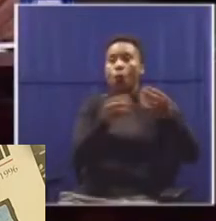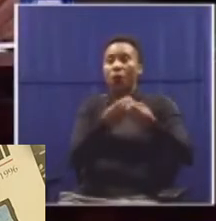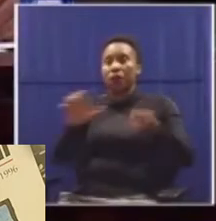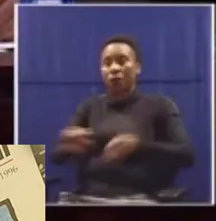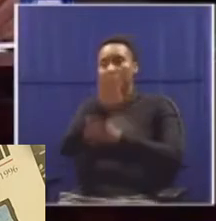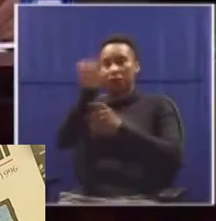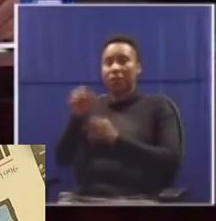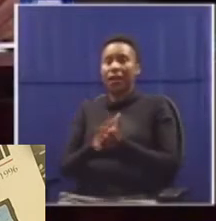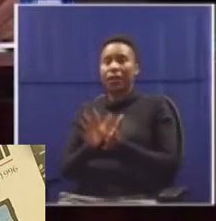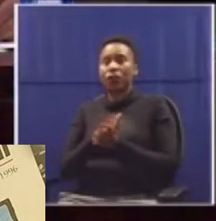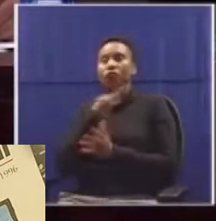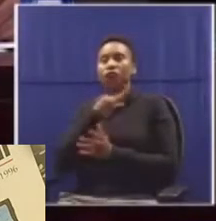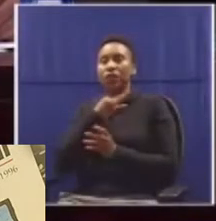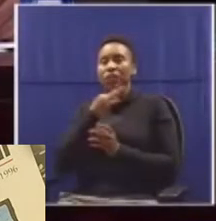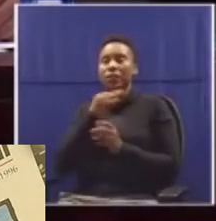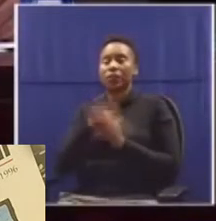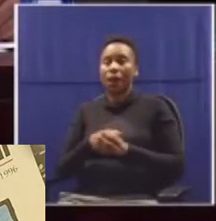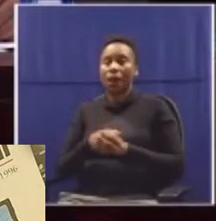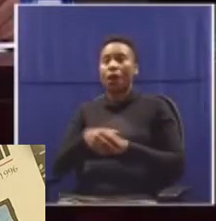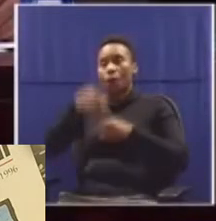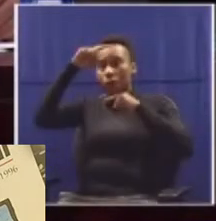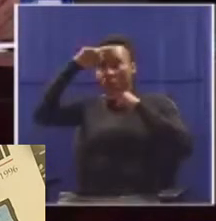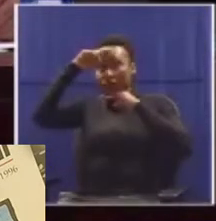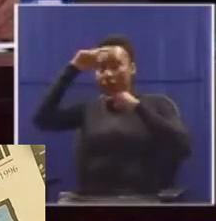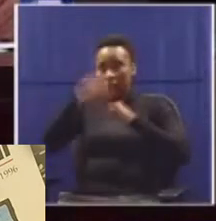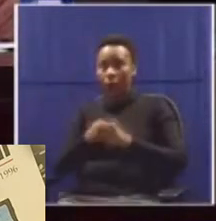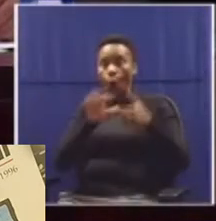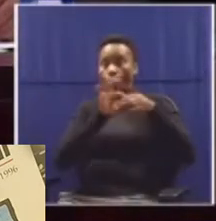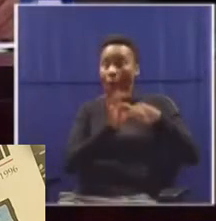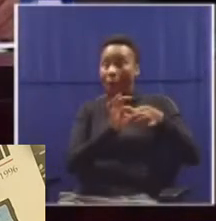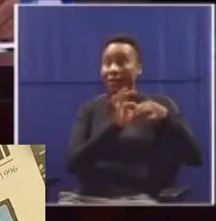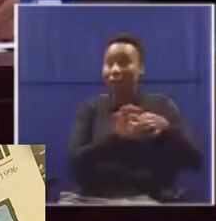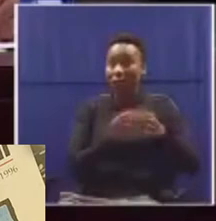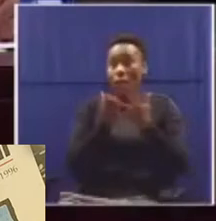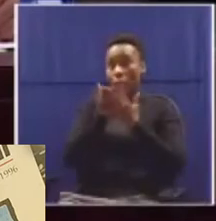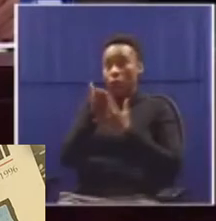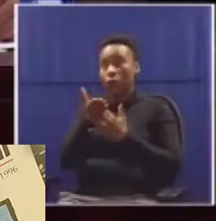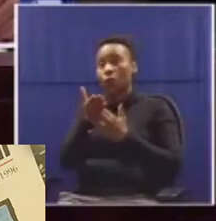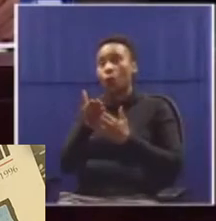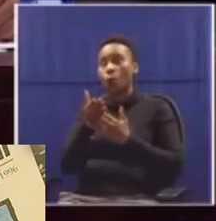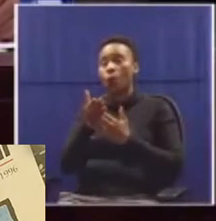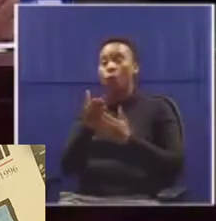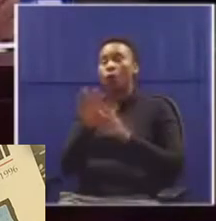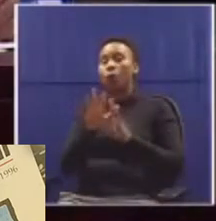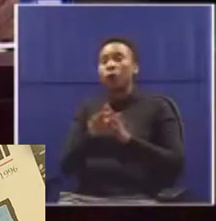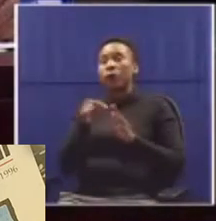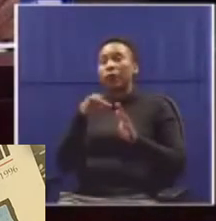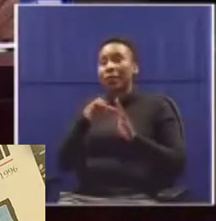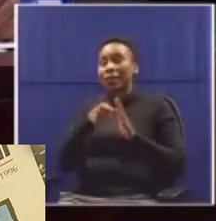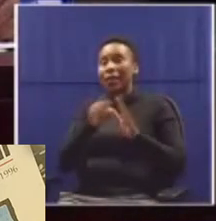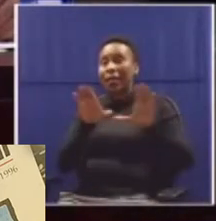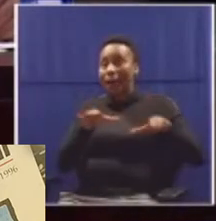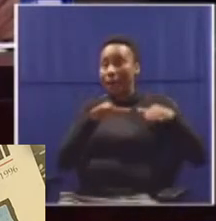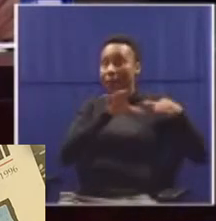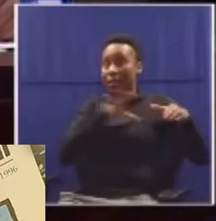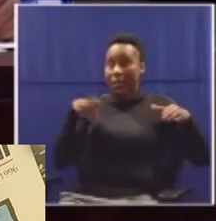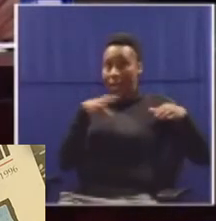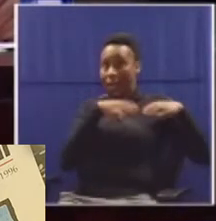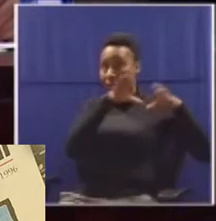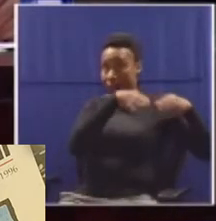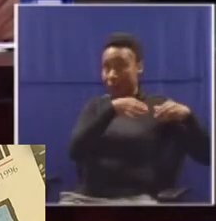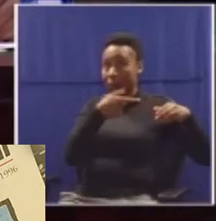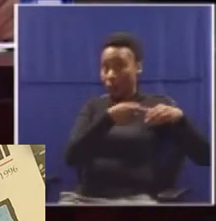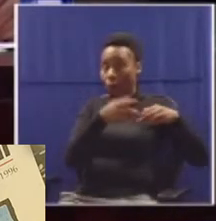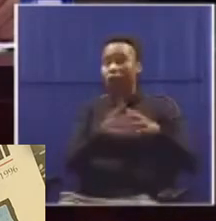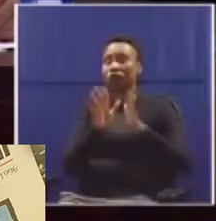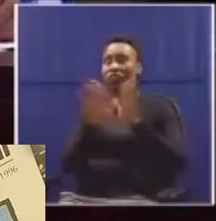profile the commitment from the presidency through the cabinet committee on Justice crime prevention and Security is to